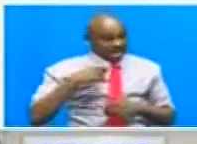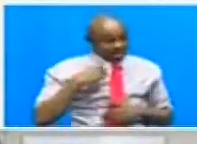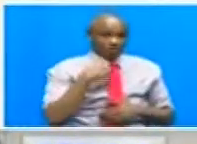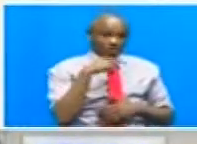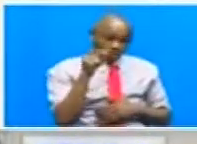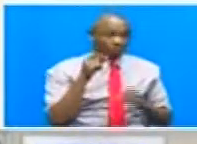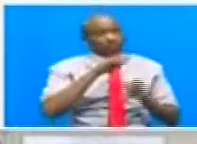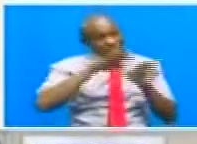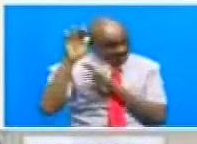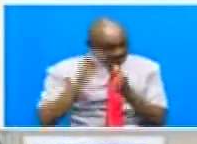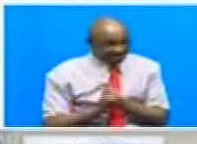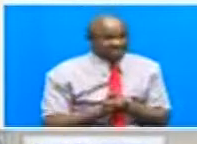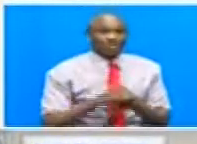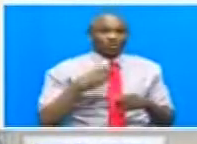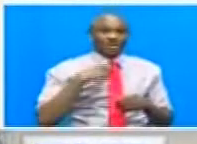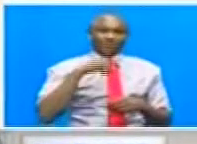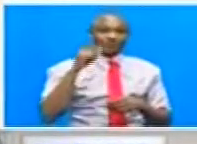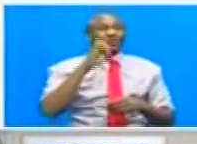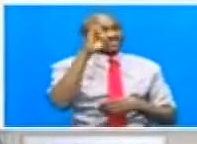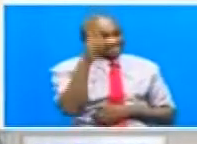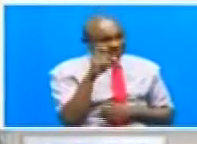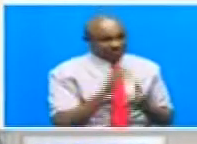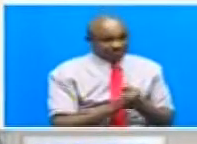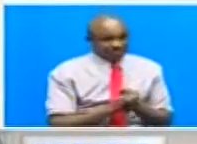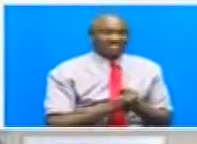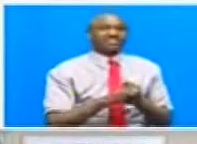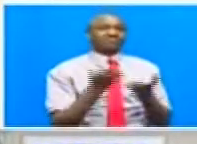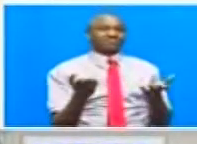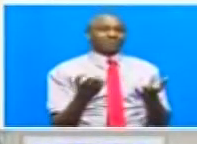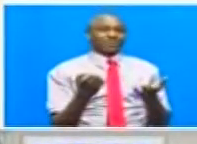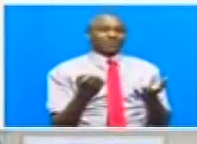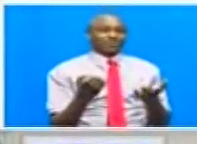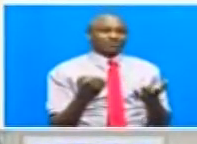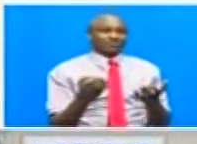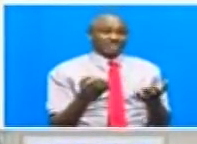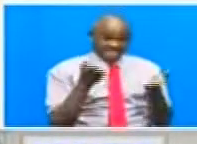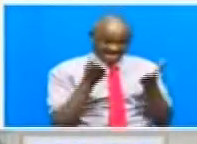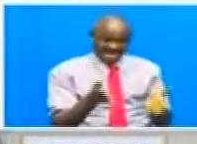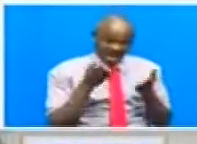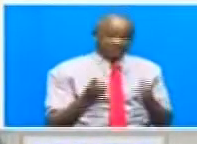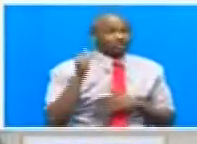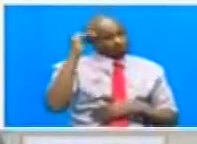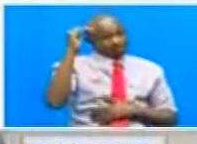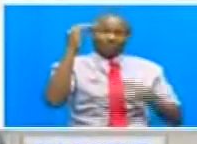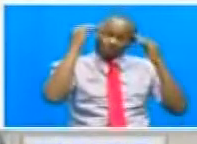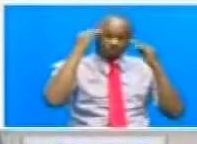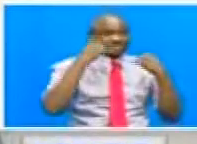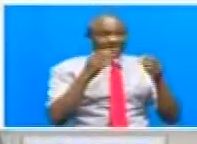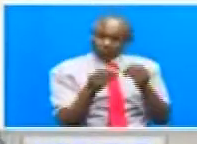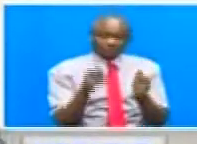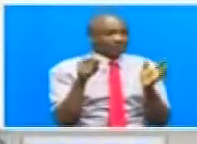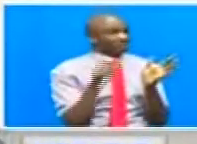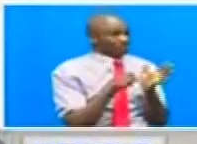have taken it to Parliament. We have taken it to the executive, to the highest level in the executive. We have now in the Supreme Court even to try to resolve